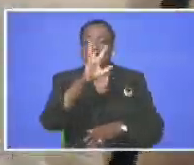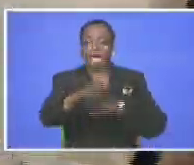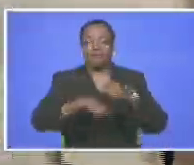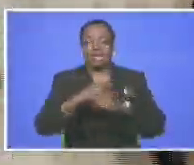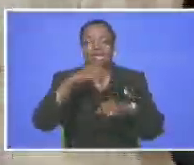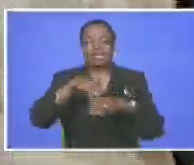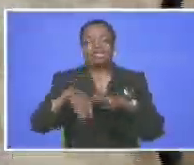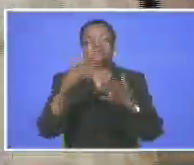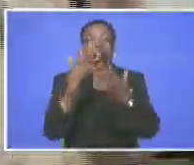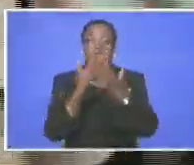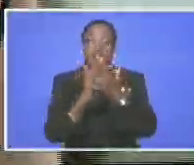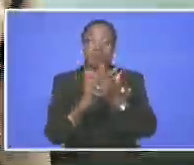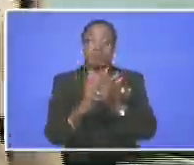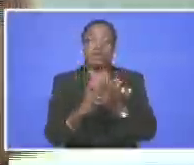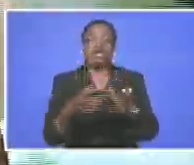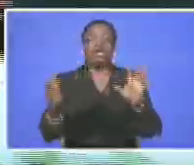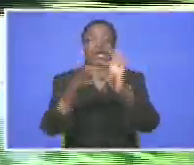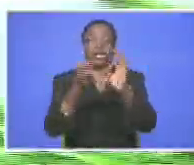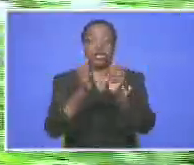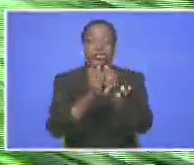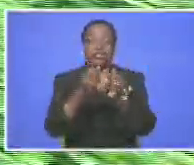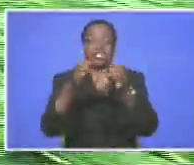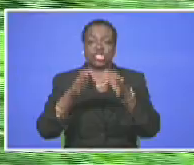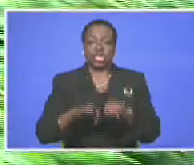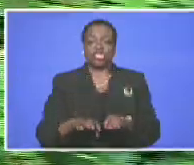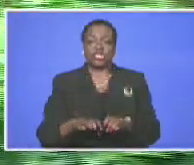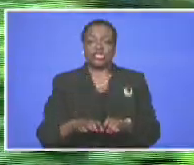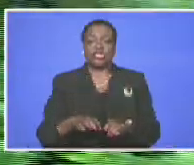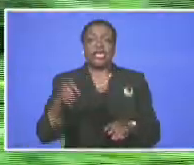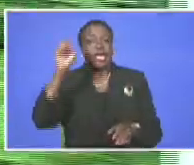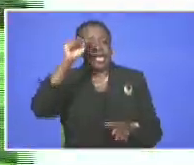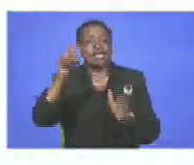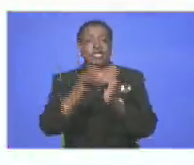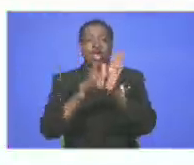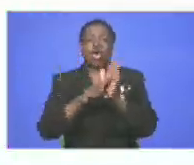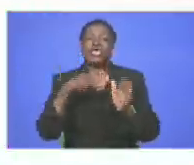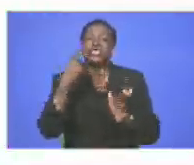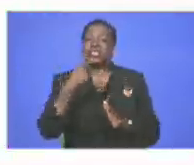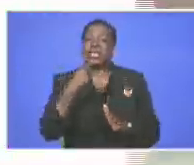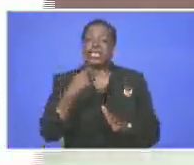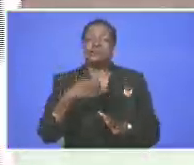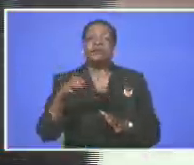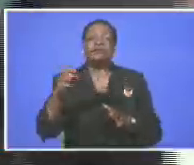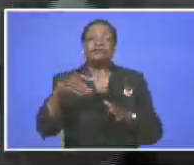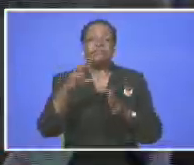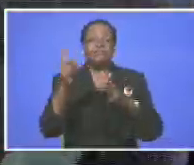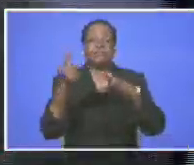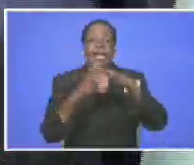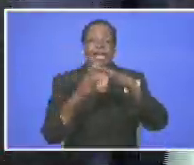prison in connection with the charges. Meantime, his attorney says he will be filing a bail application for